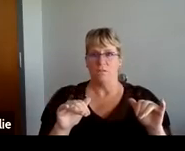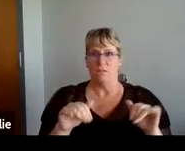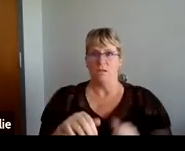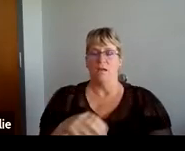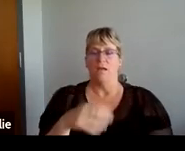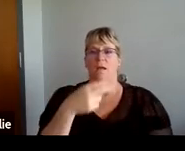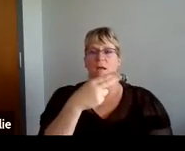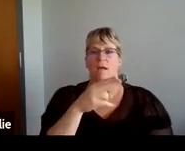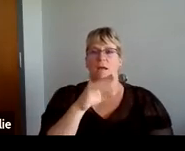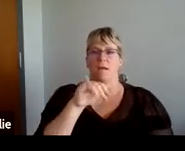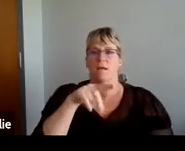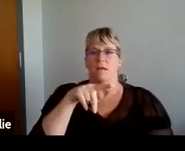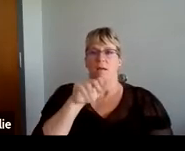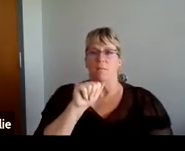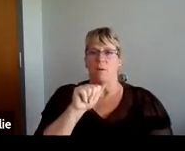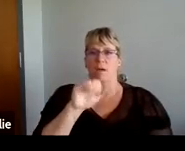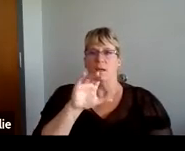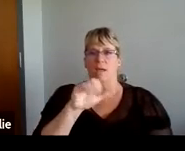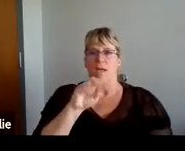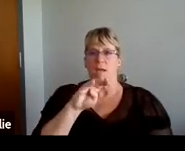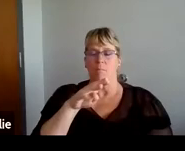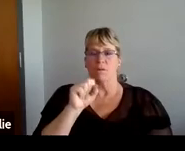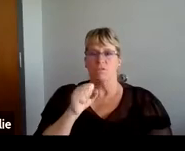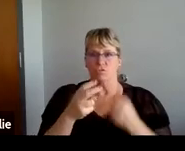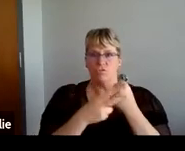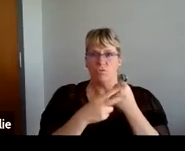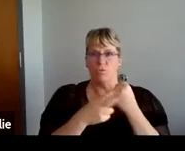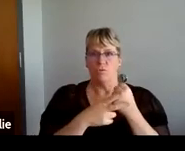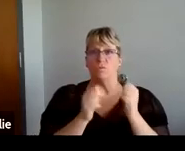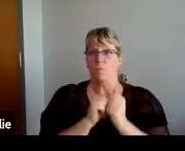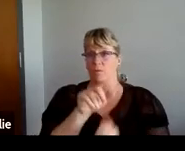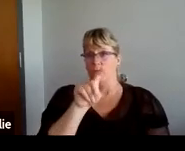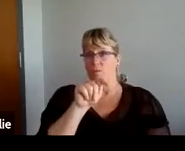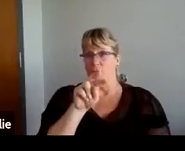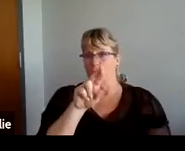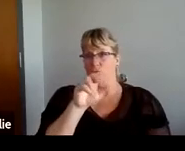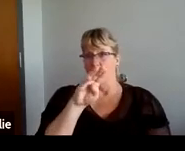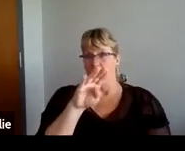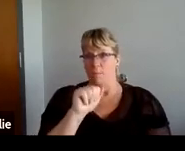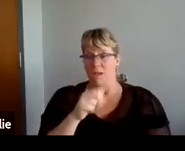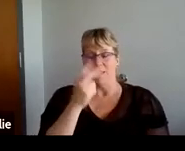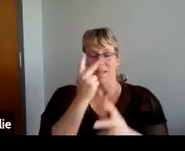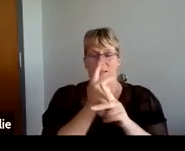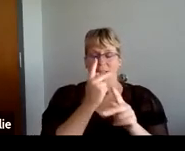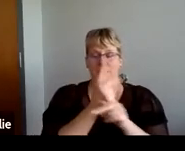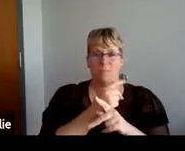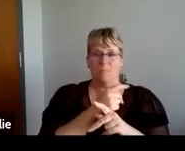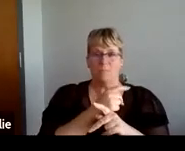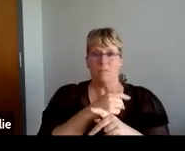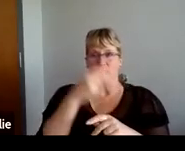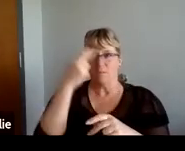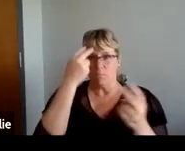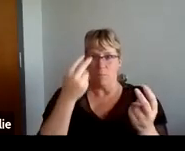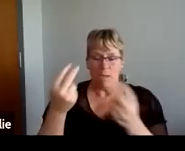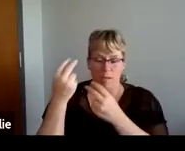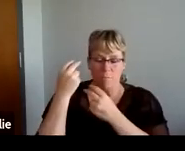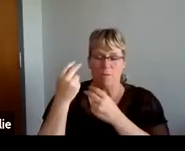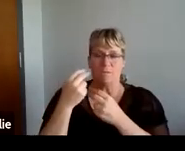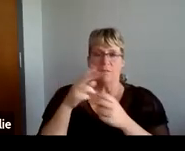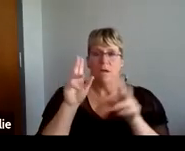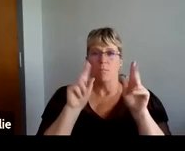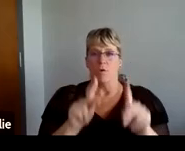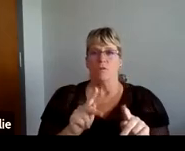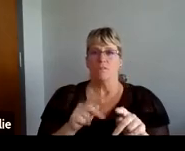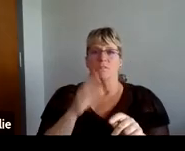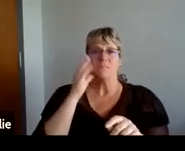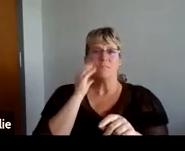stores those memories. It stores the memories of trauma. It stores the memories that an individual's gone through withdrawal because